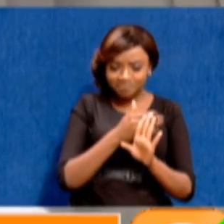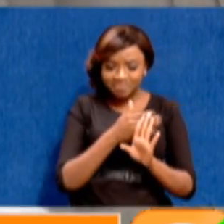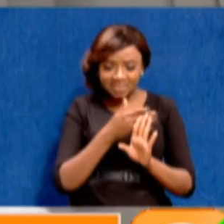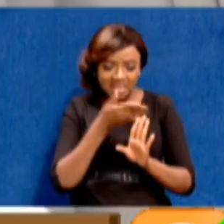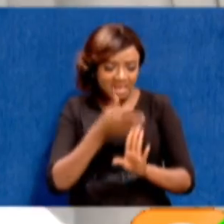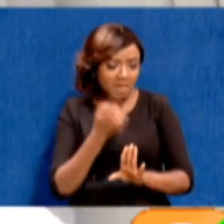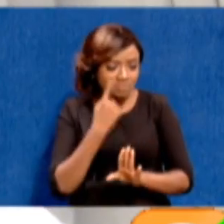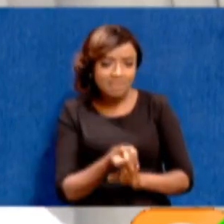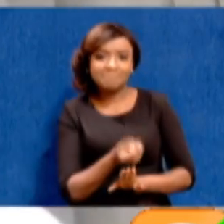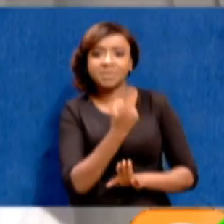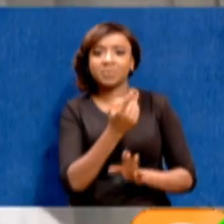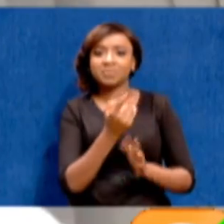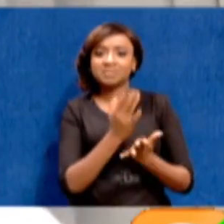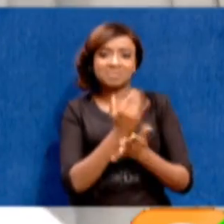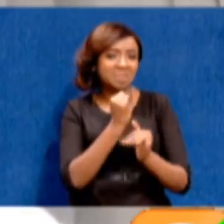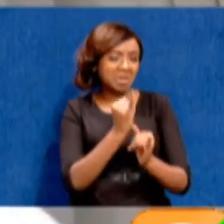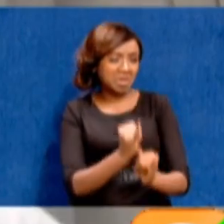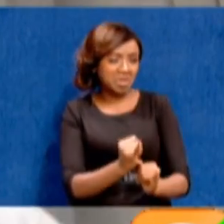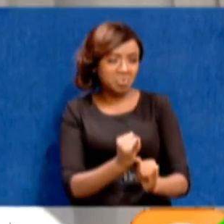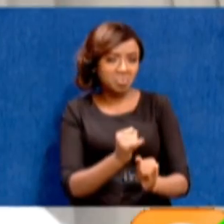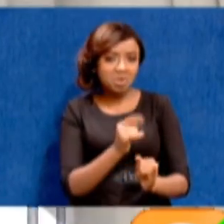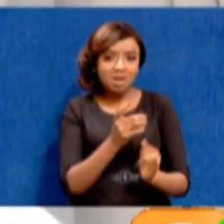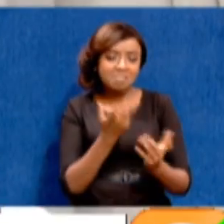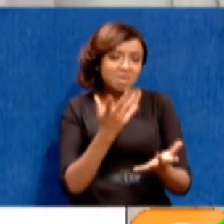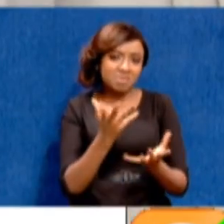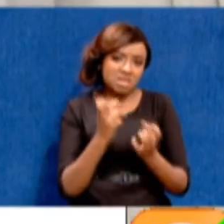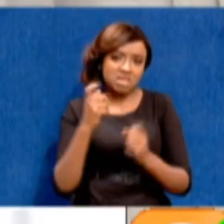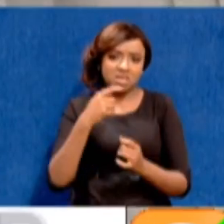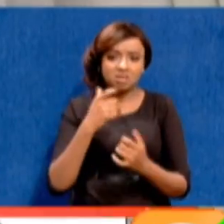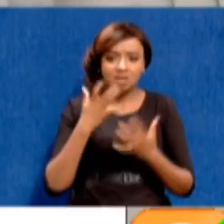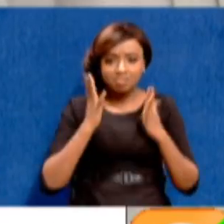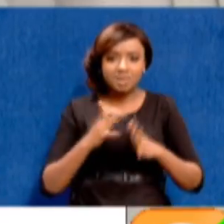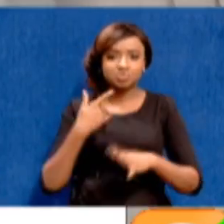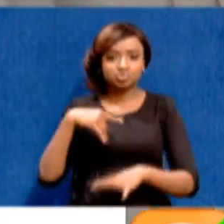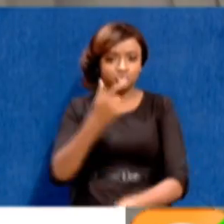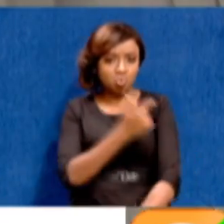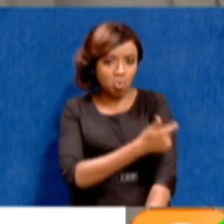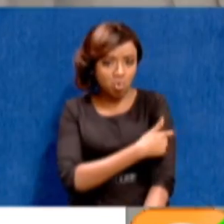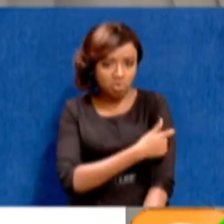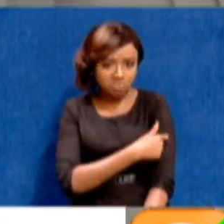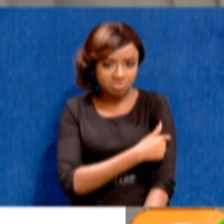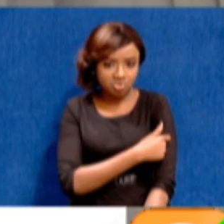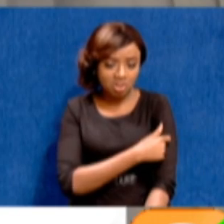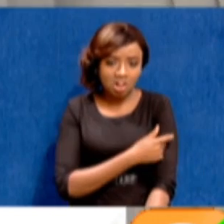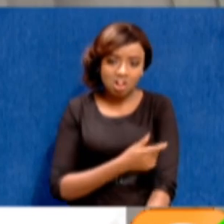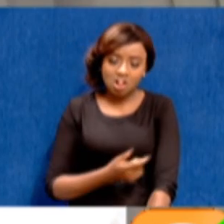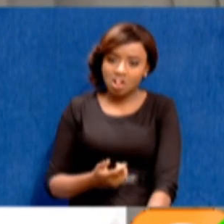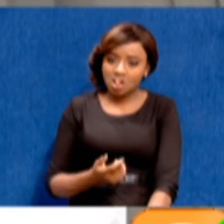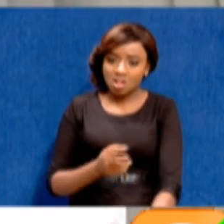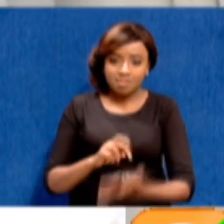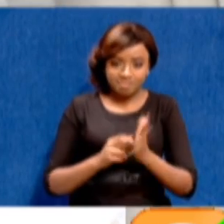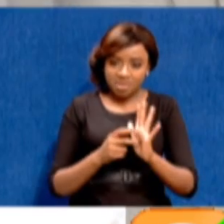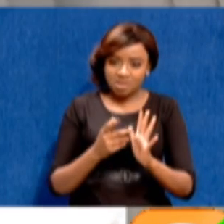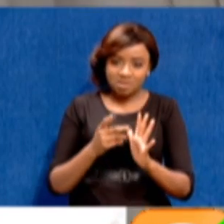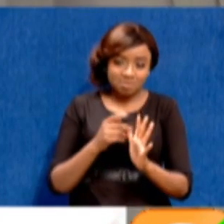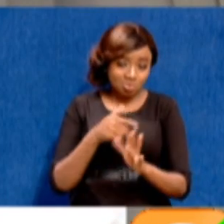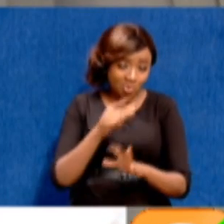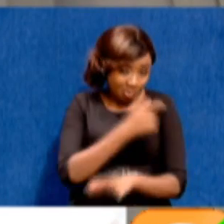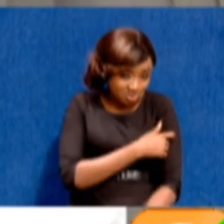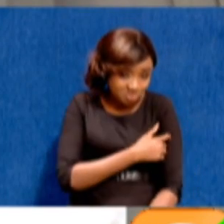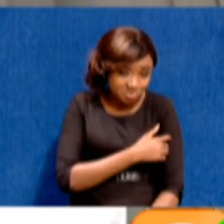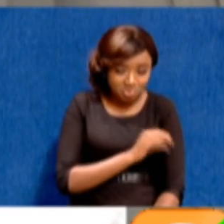that, for example, requires hospitalization, then you pause the study and